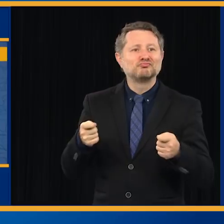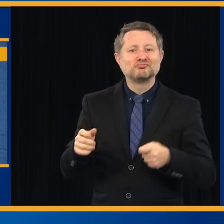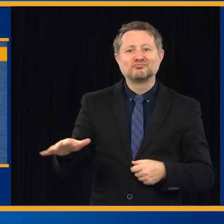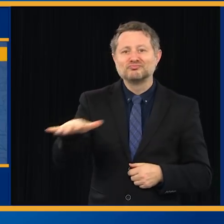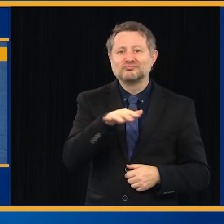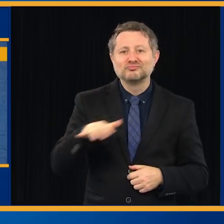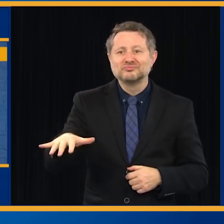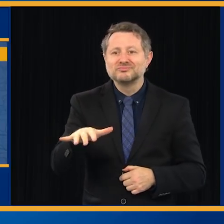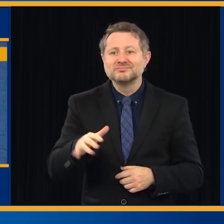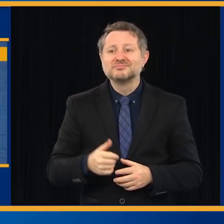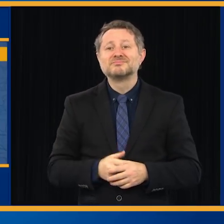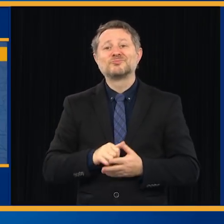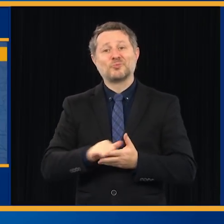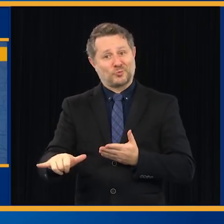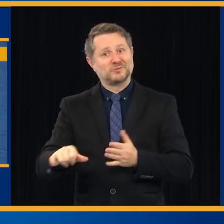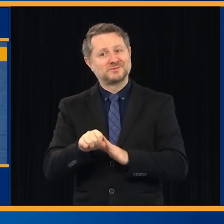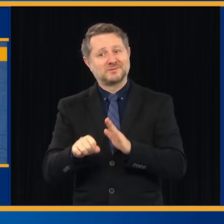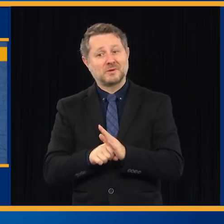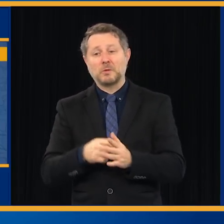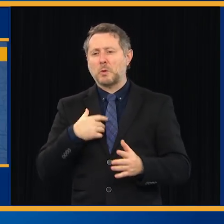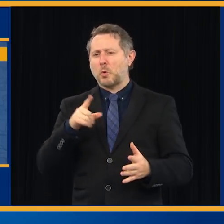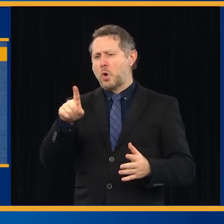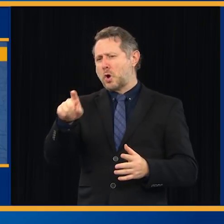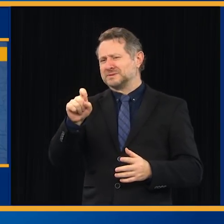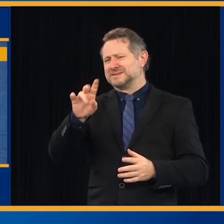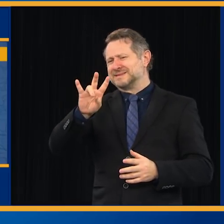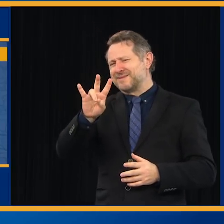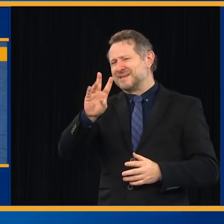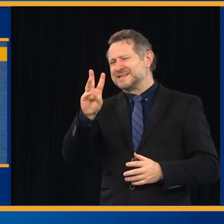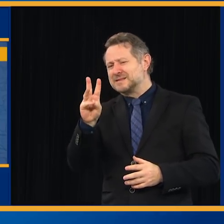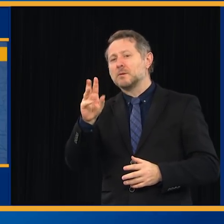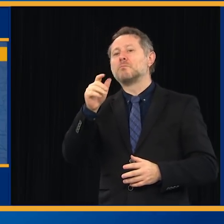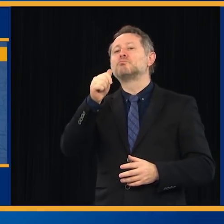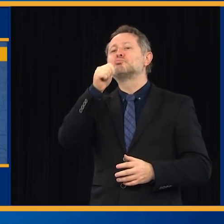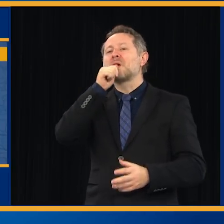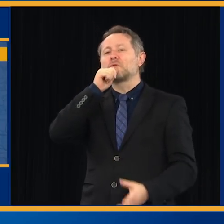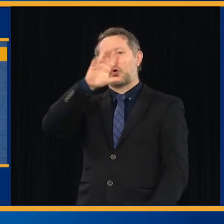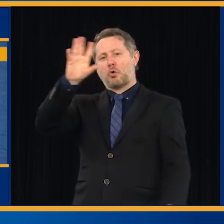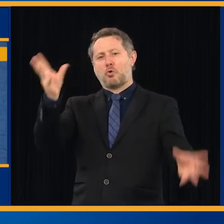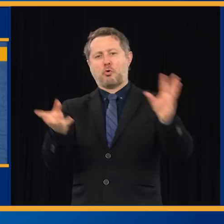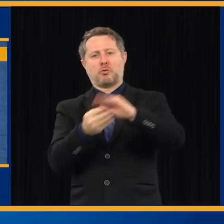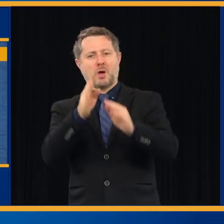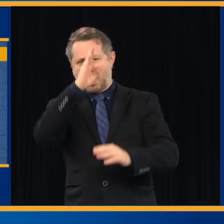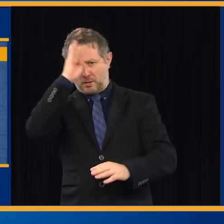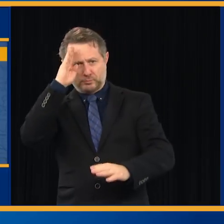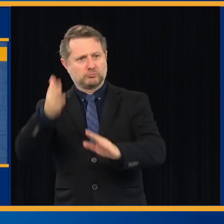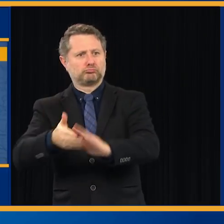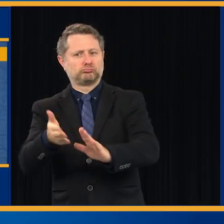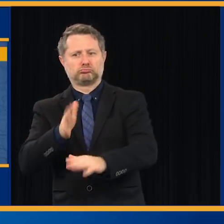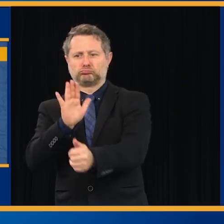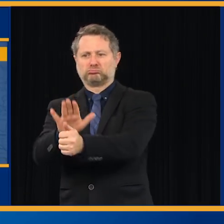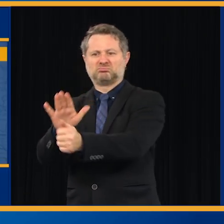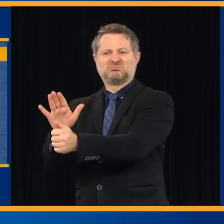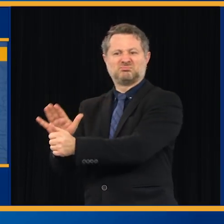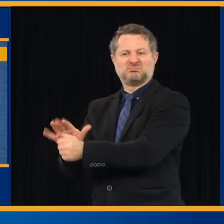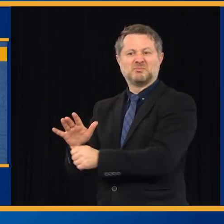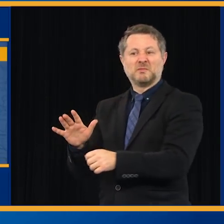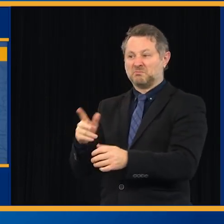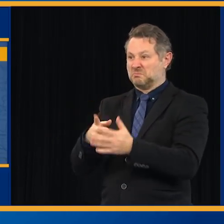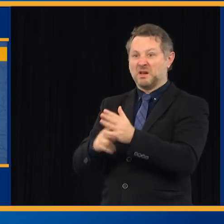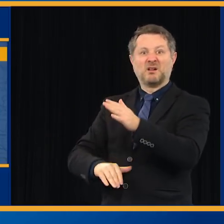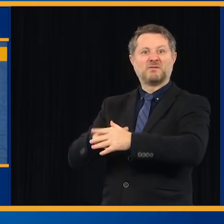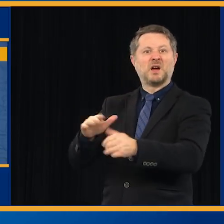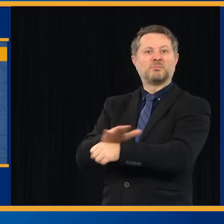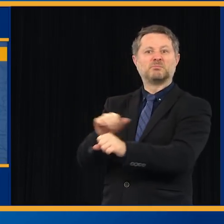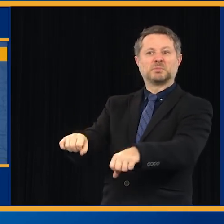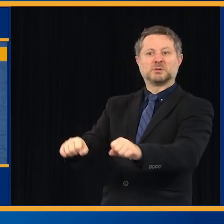You have 176 private hospitals in the state. That's the capacity. But that means you